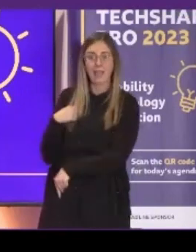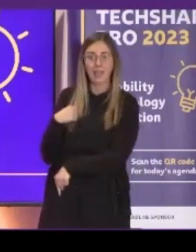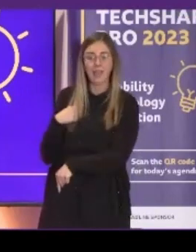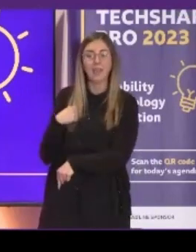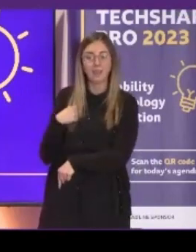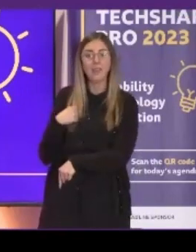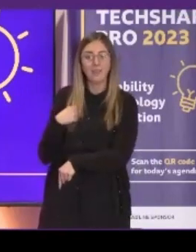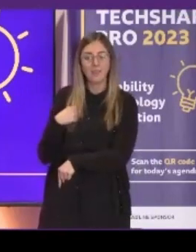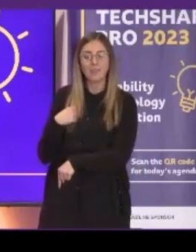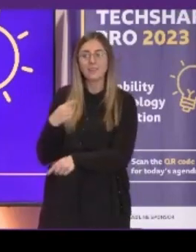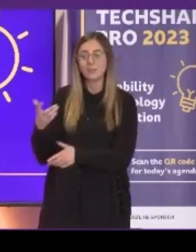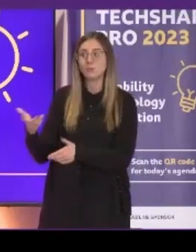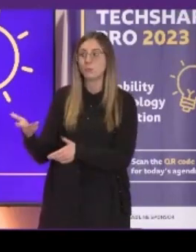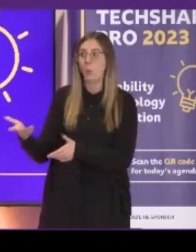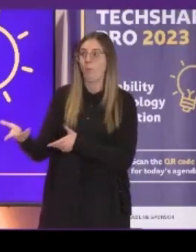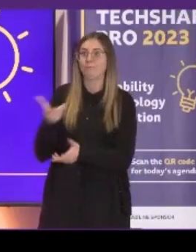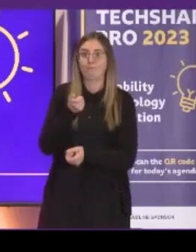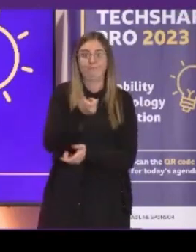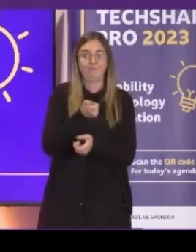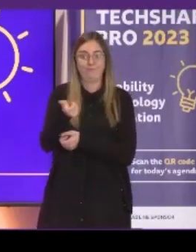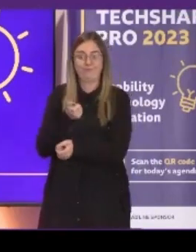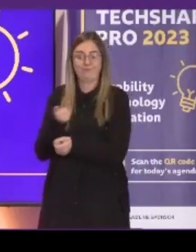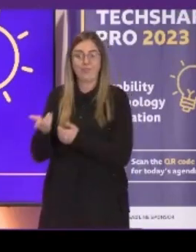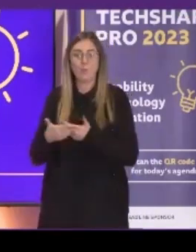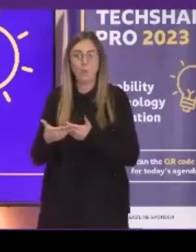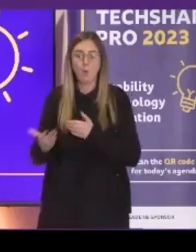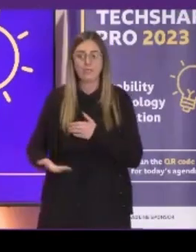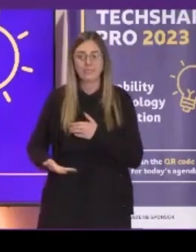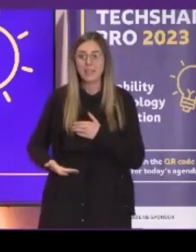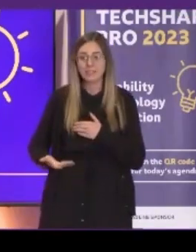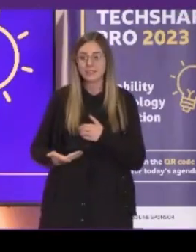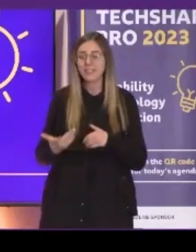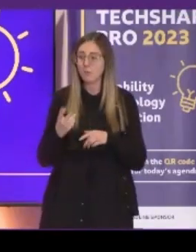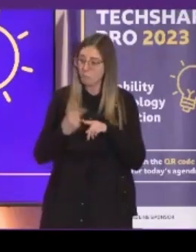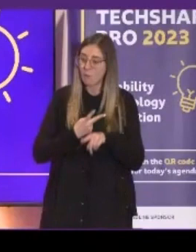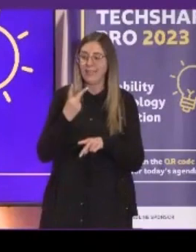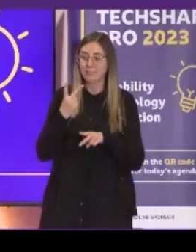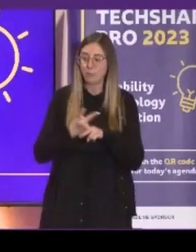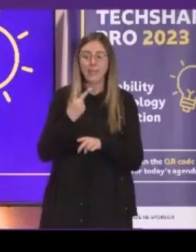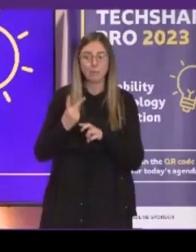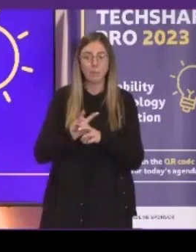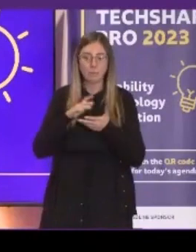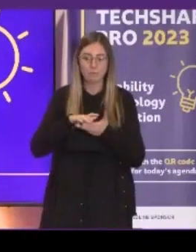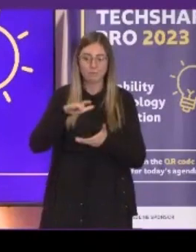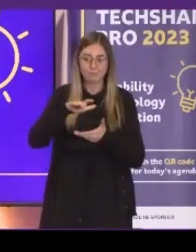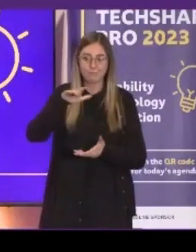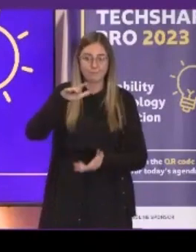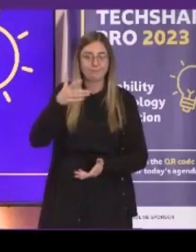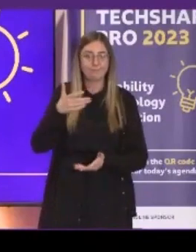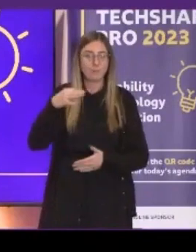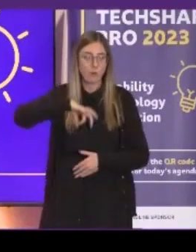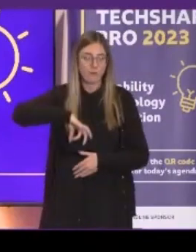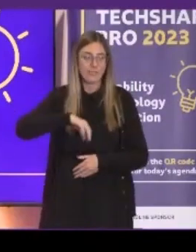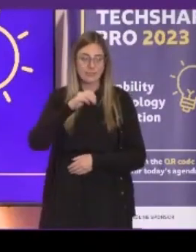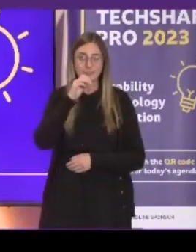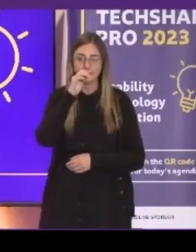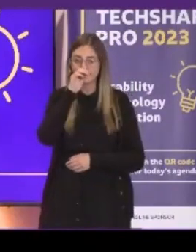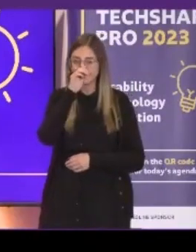about bringing more business back in. So the benefit is there through that repeat business that we do. And